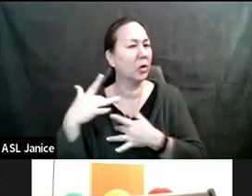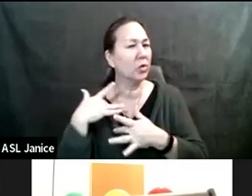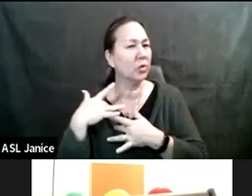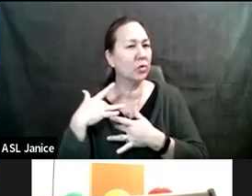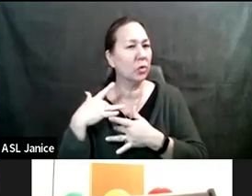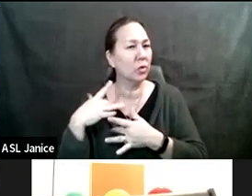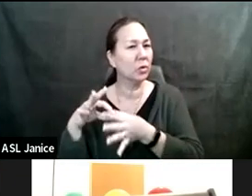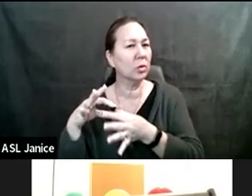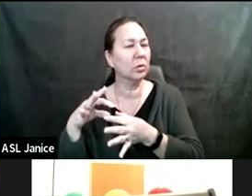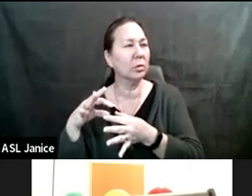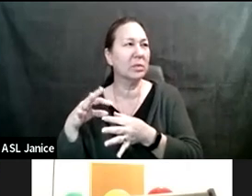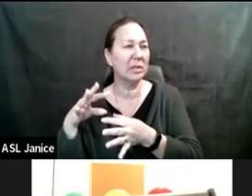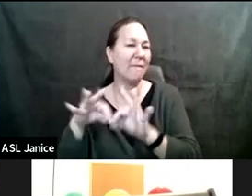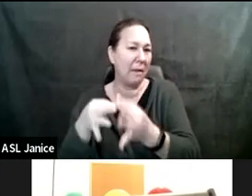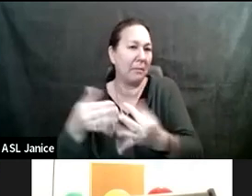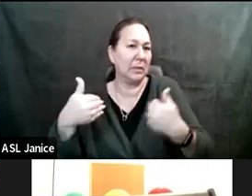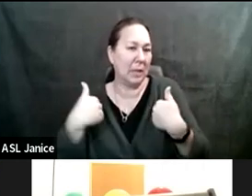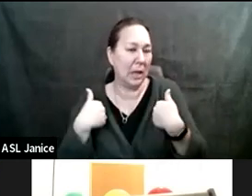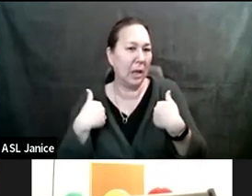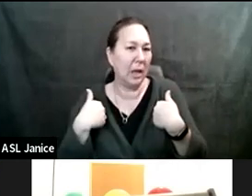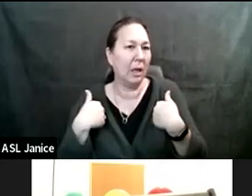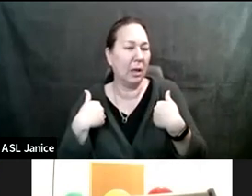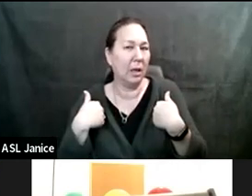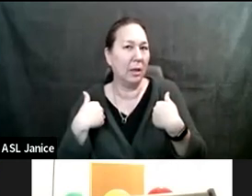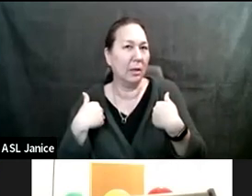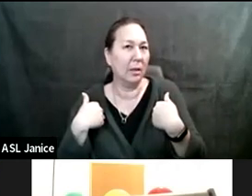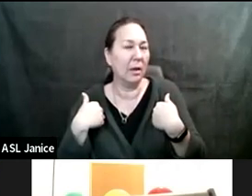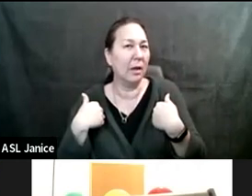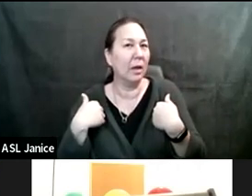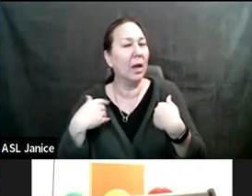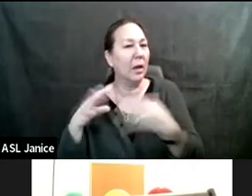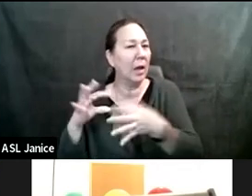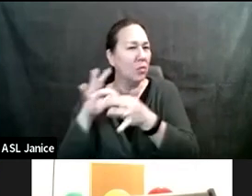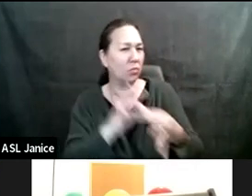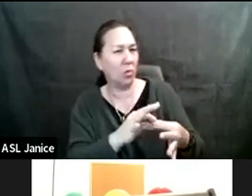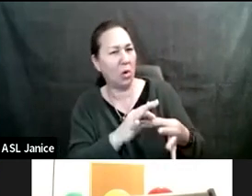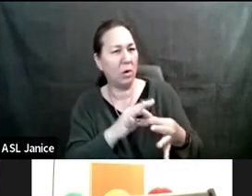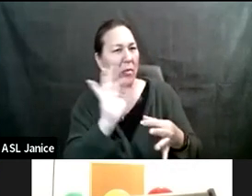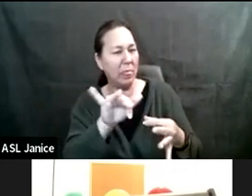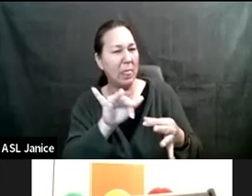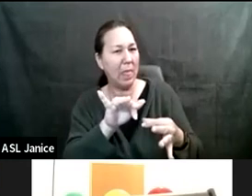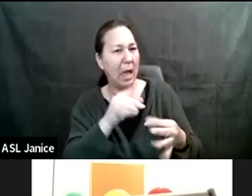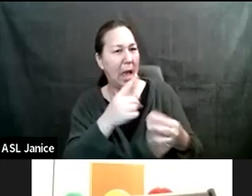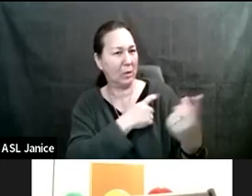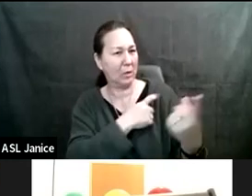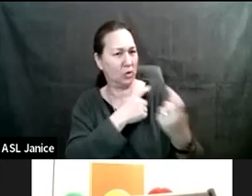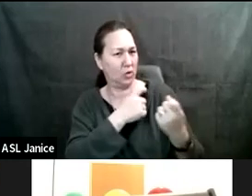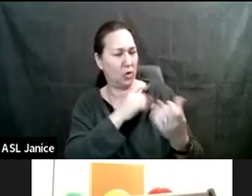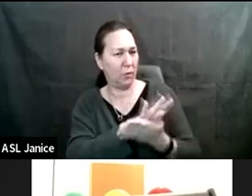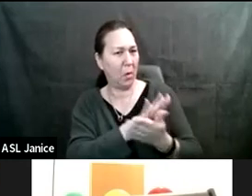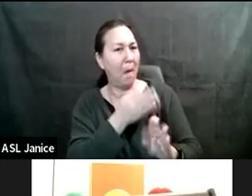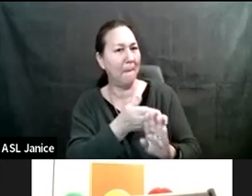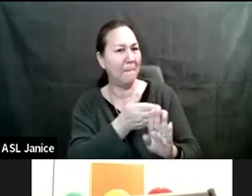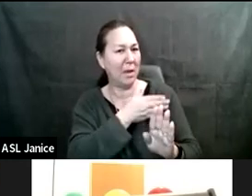around the information that they had out the survey uh before it was administered to students